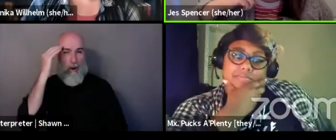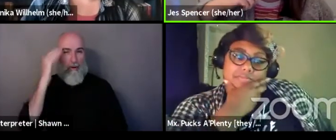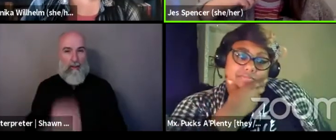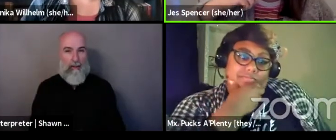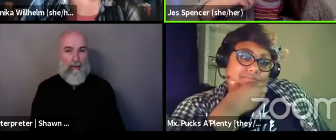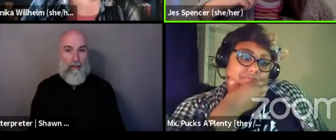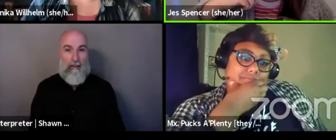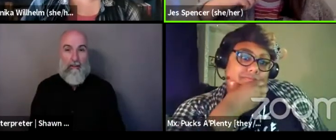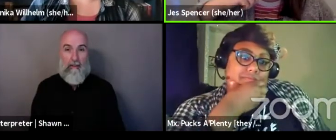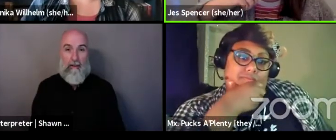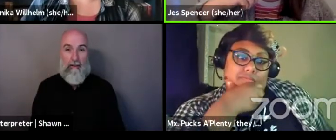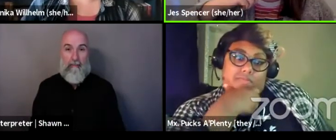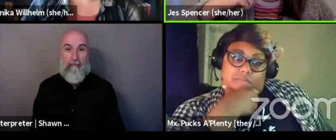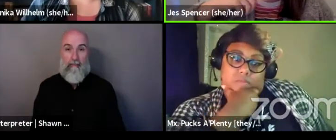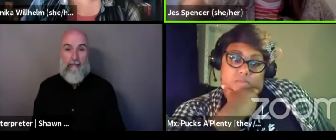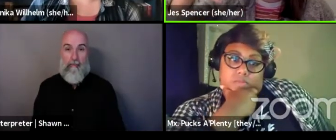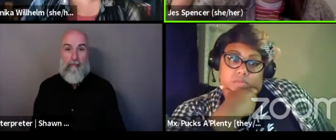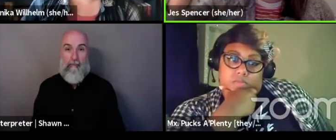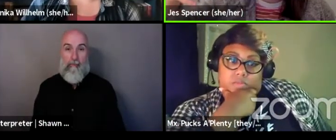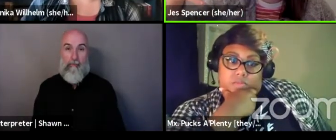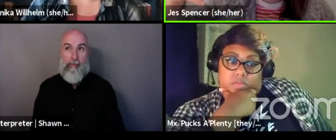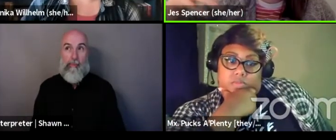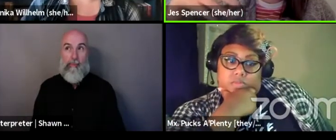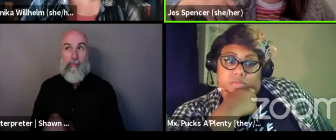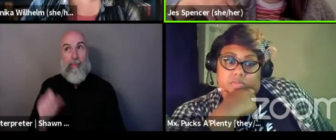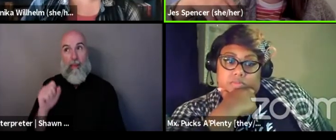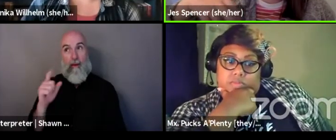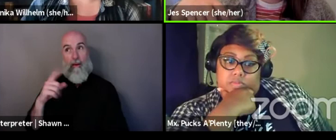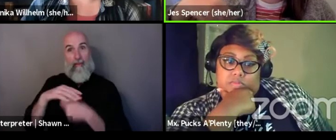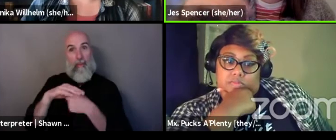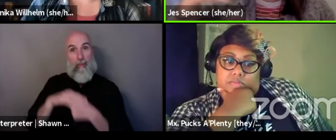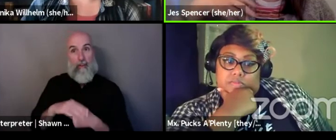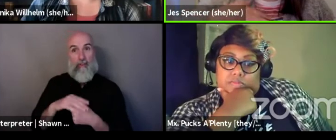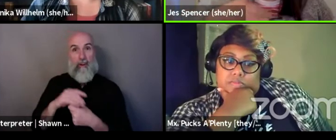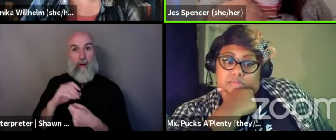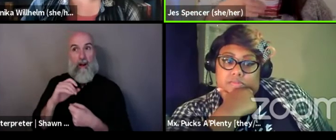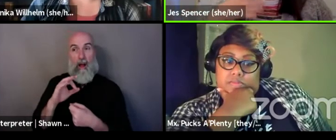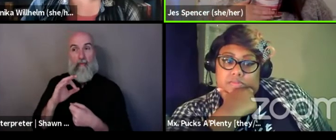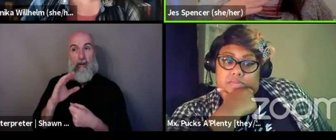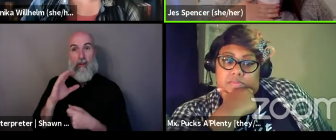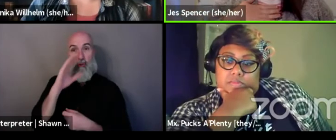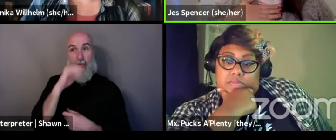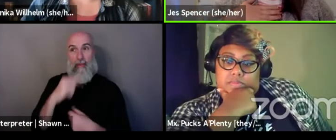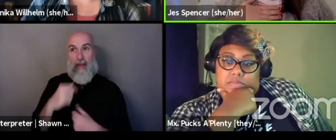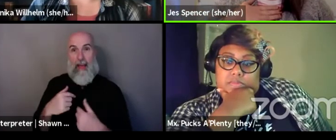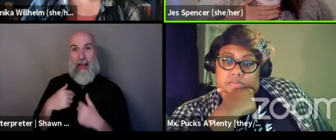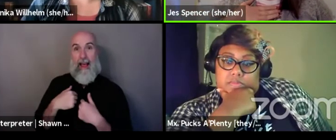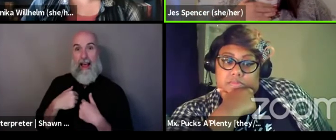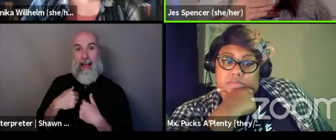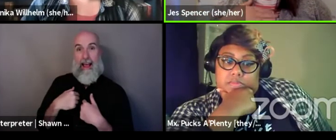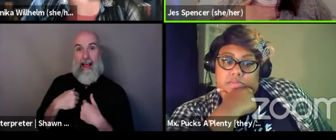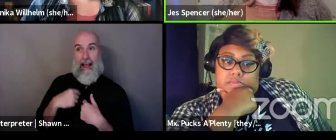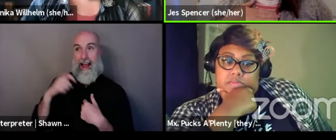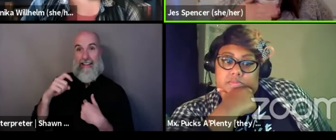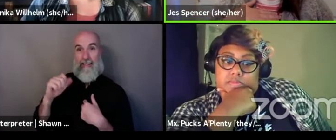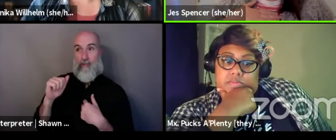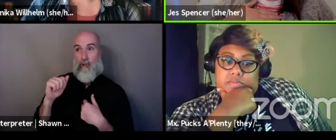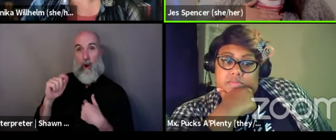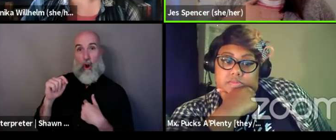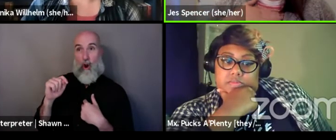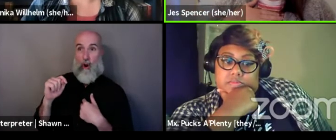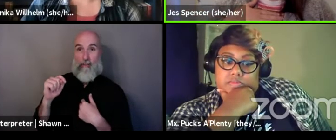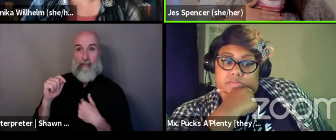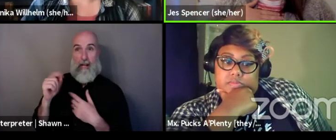know, the pressure of being, assuming I need as an arts administrator to assume